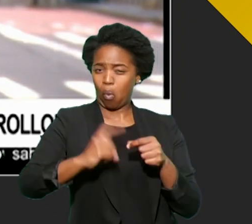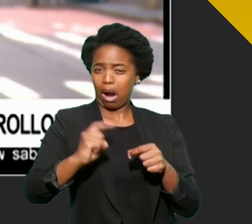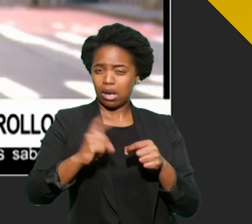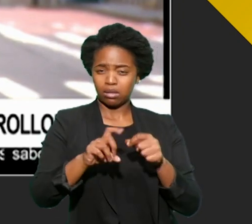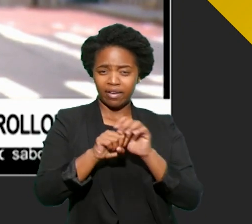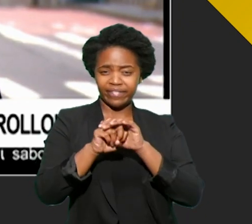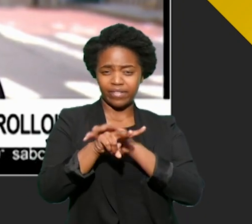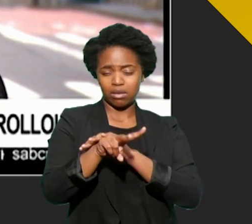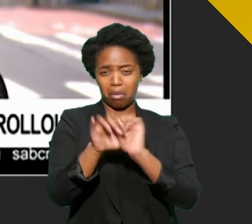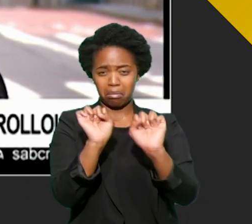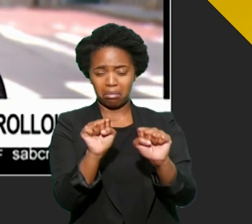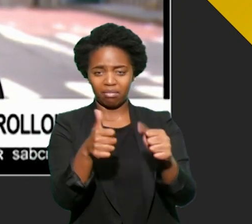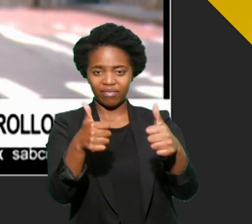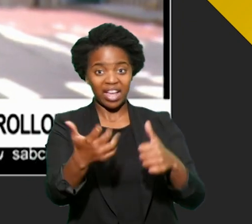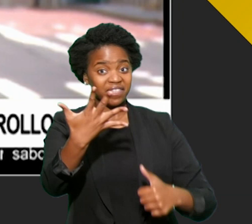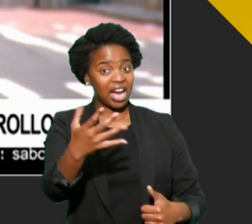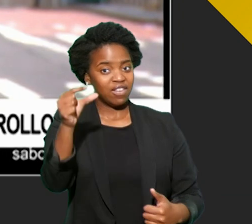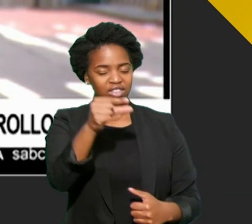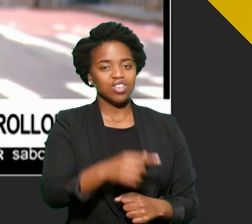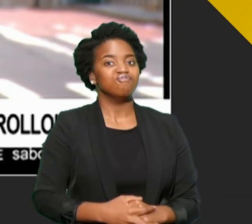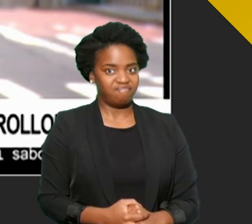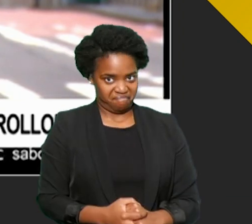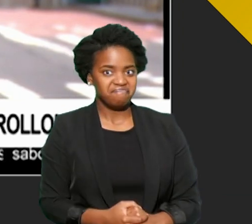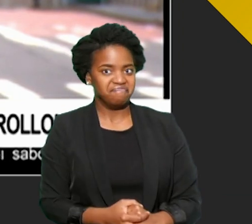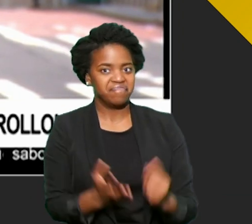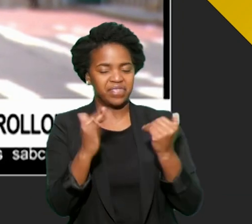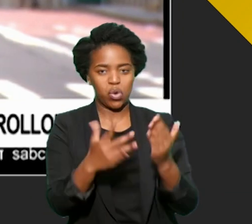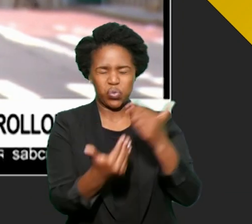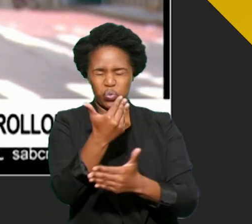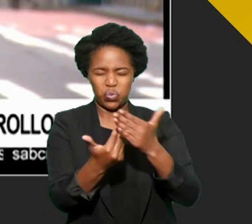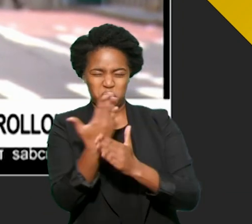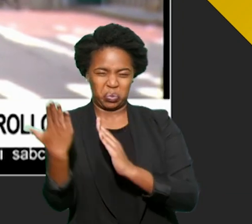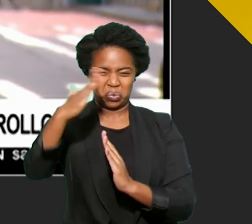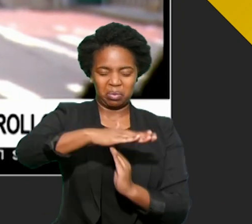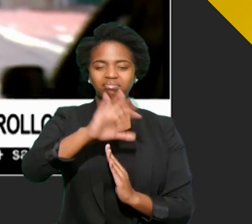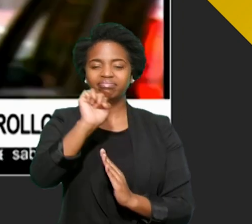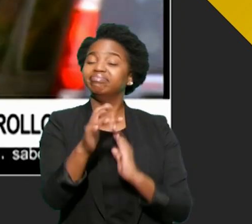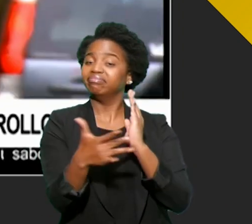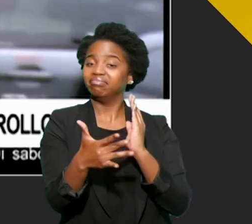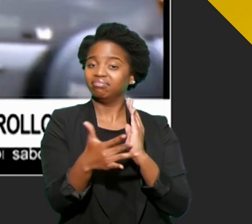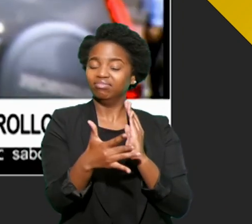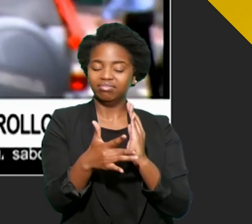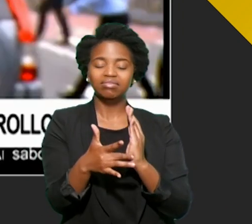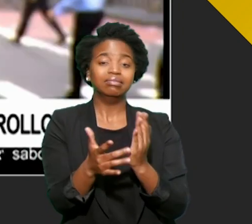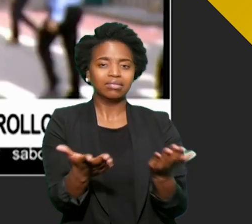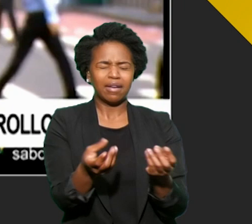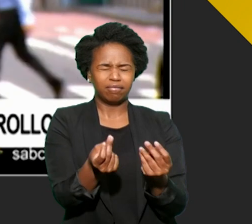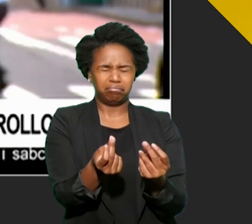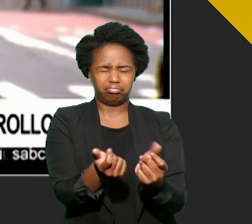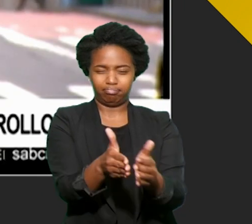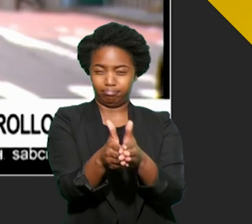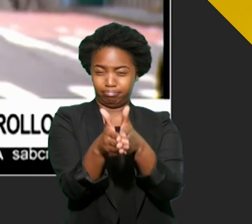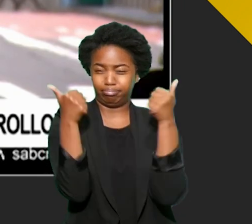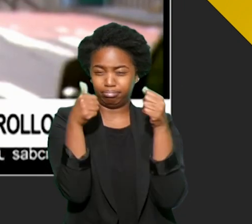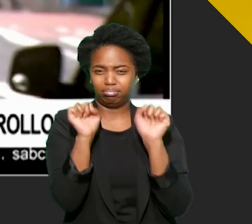video streaming. Of course, 5G is now the next generation, the next step that will make everything that much faster. It